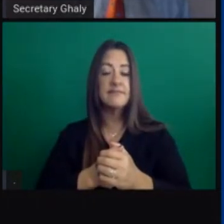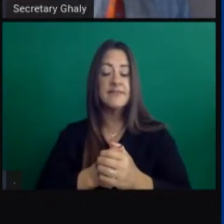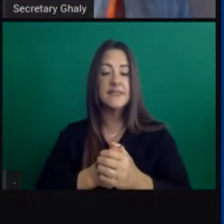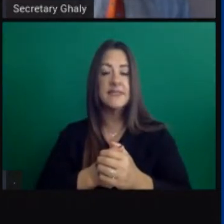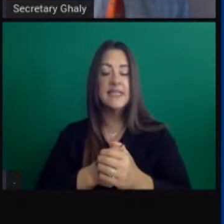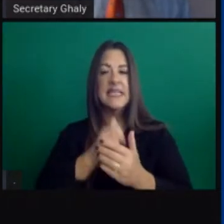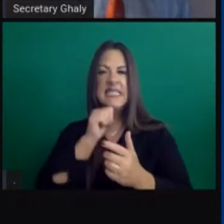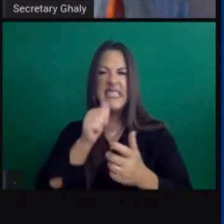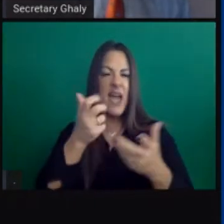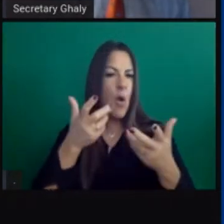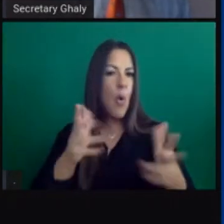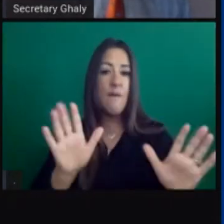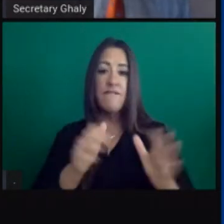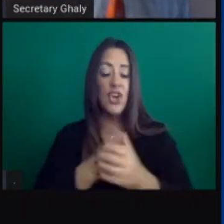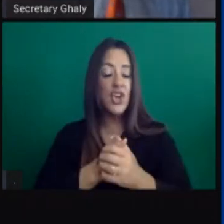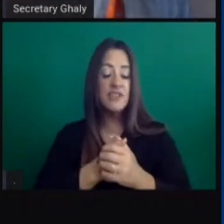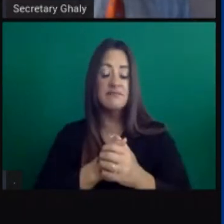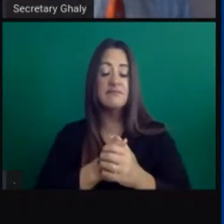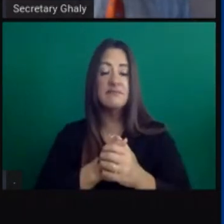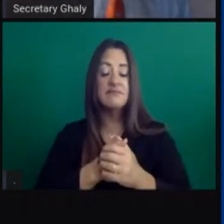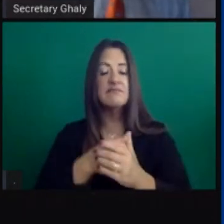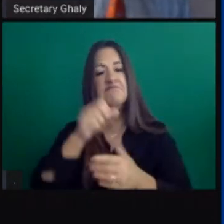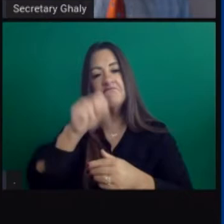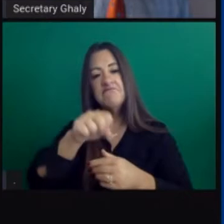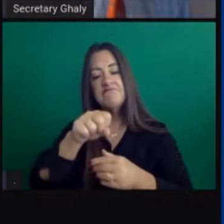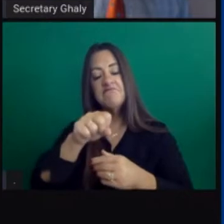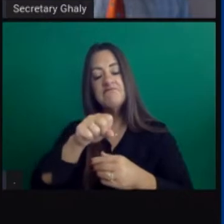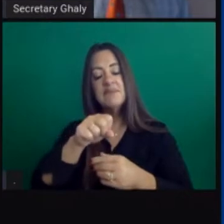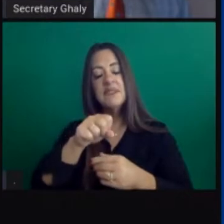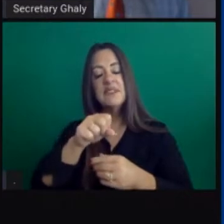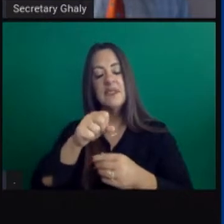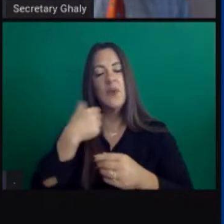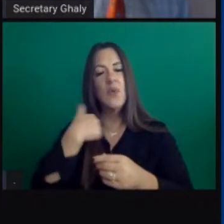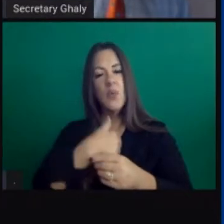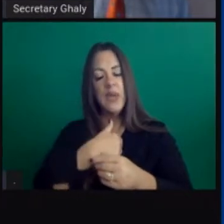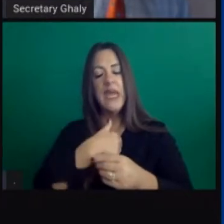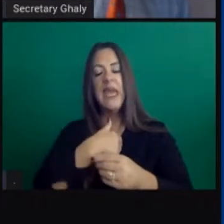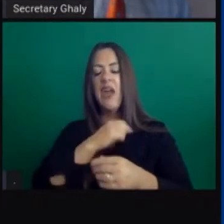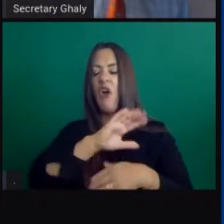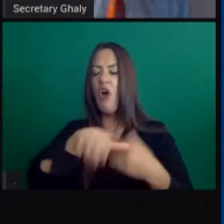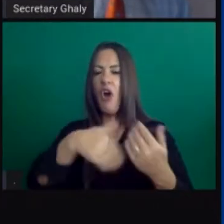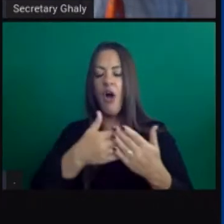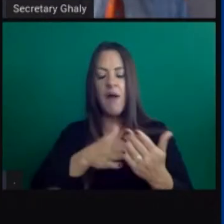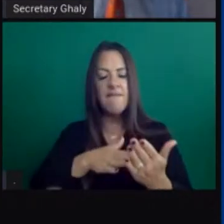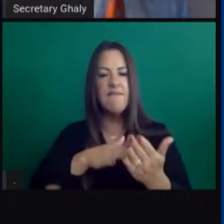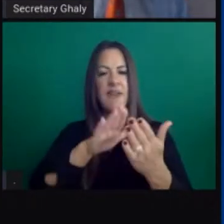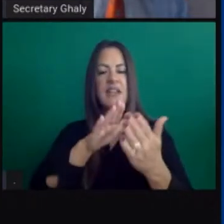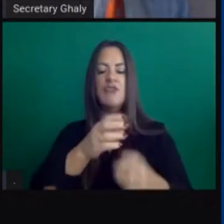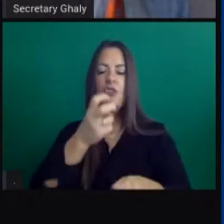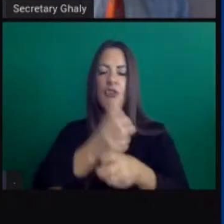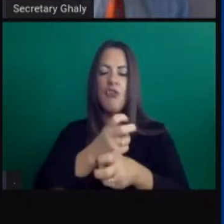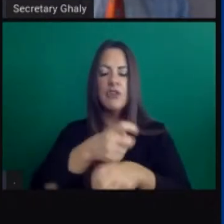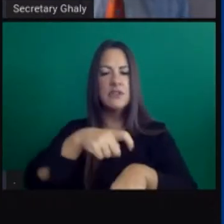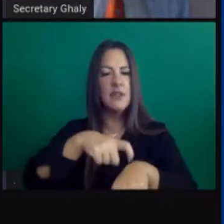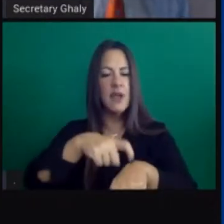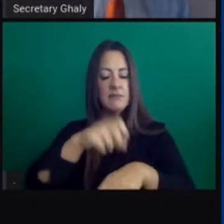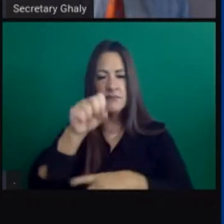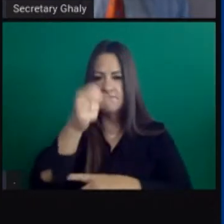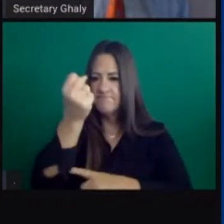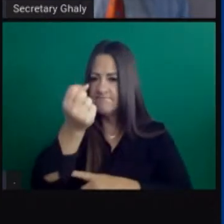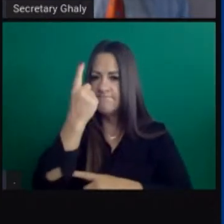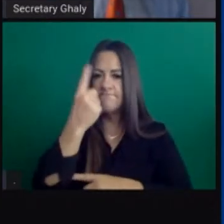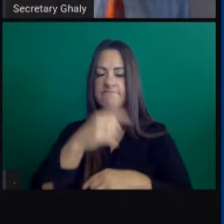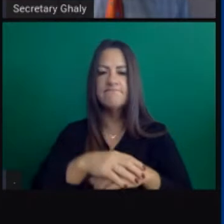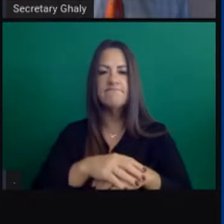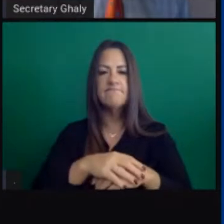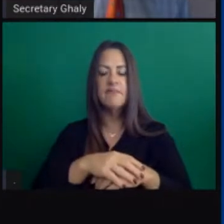over yet, but certainly through some very difficult times as a state, in certain parts of the state. Grateful to our public